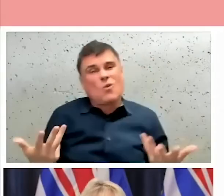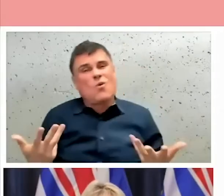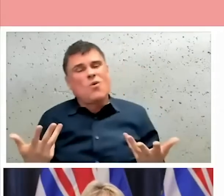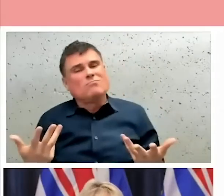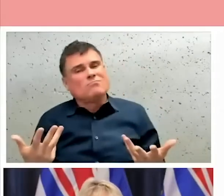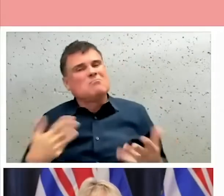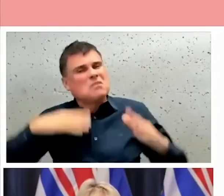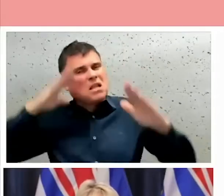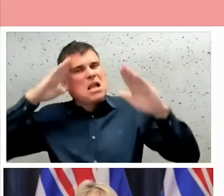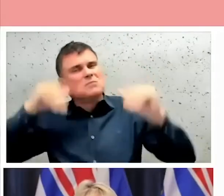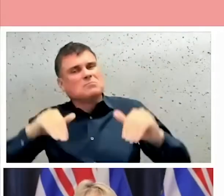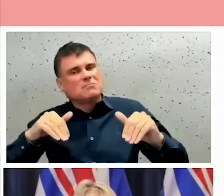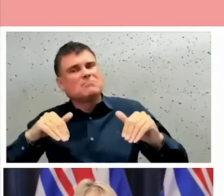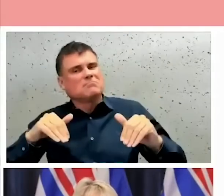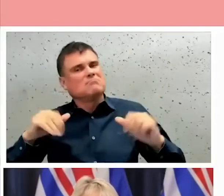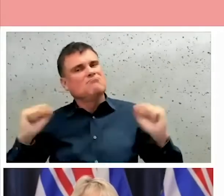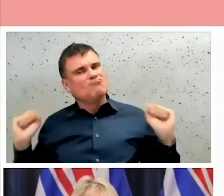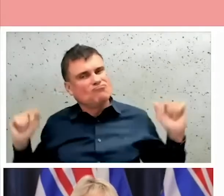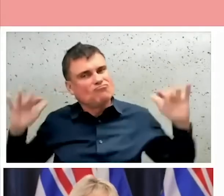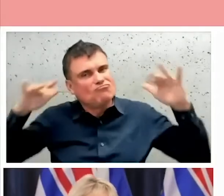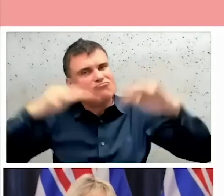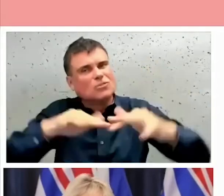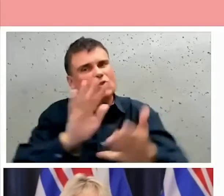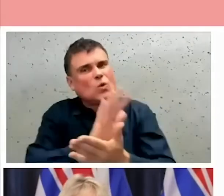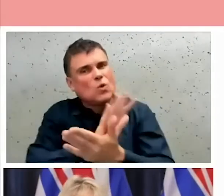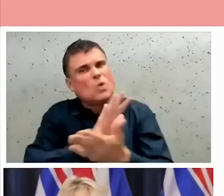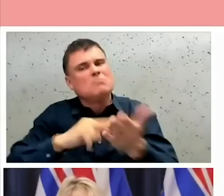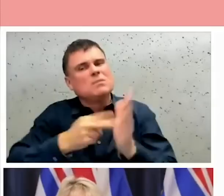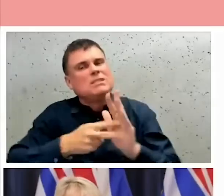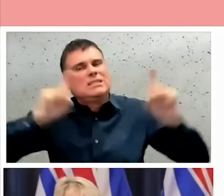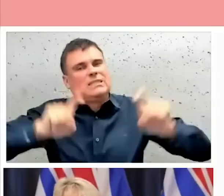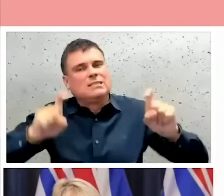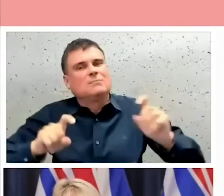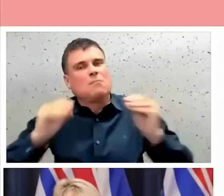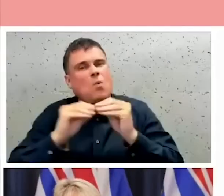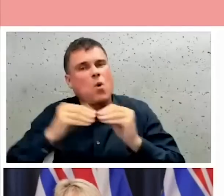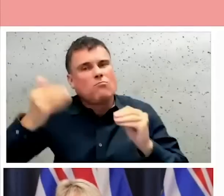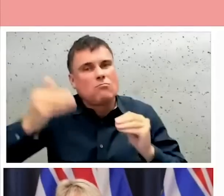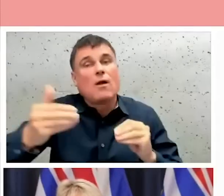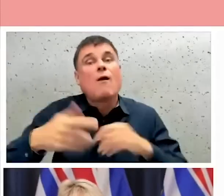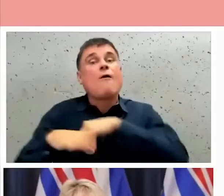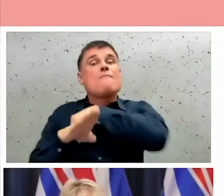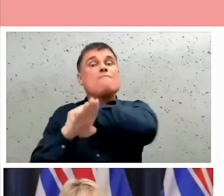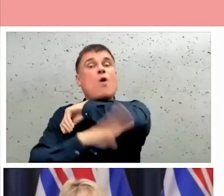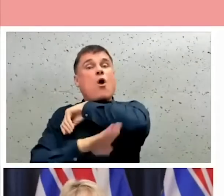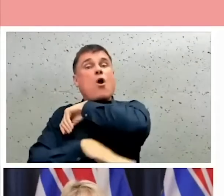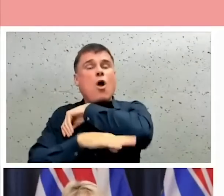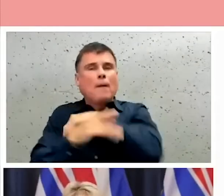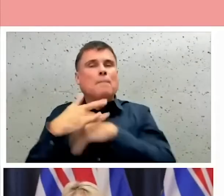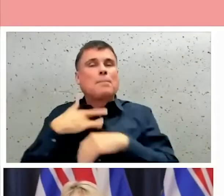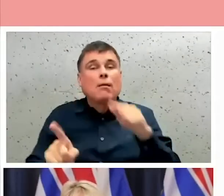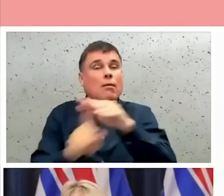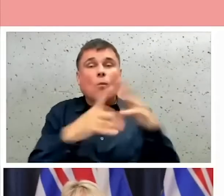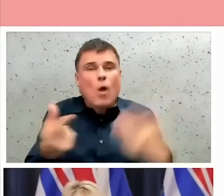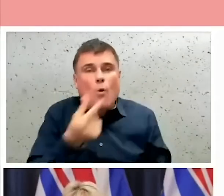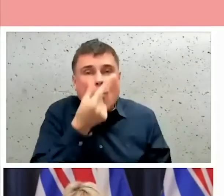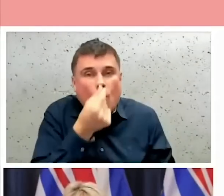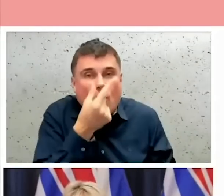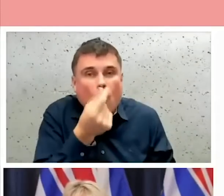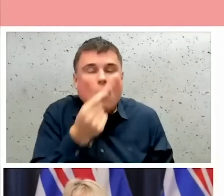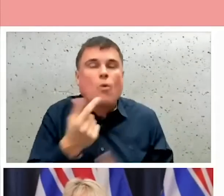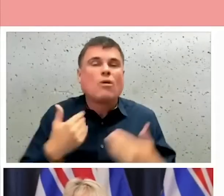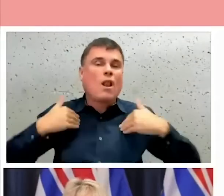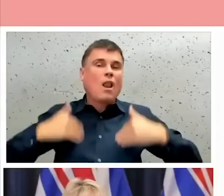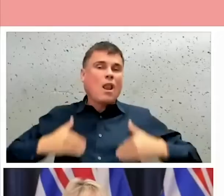to see other respiratory viruses causing infection in children and in communities, and that's